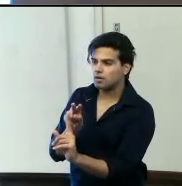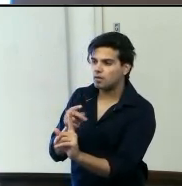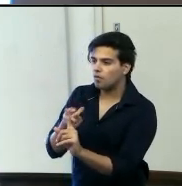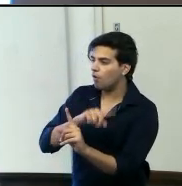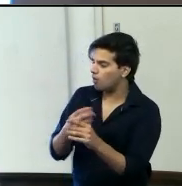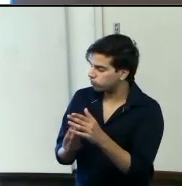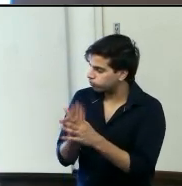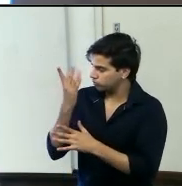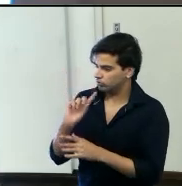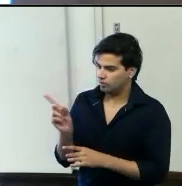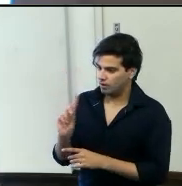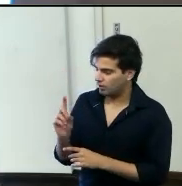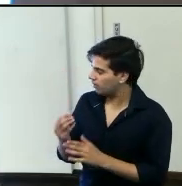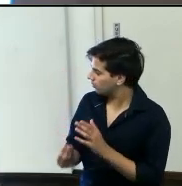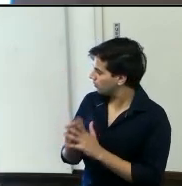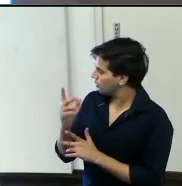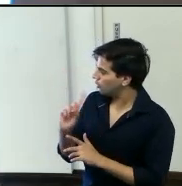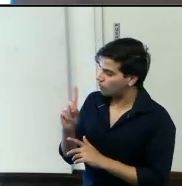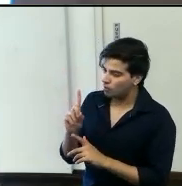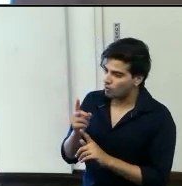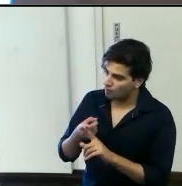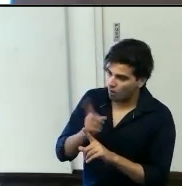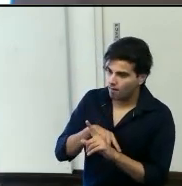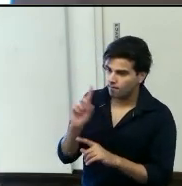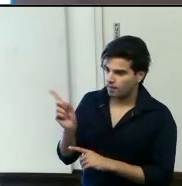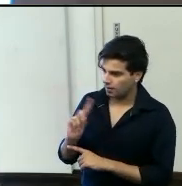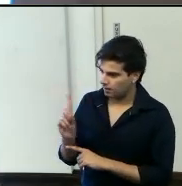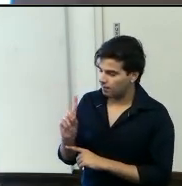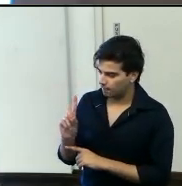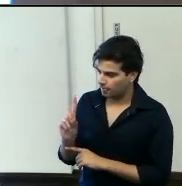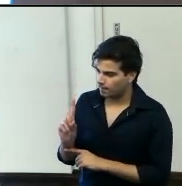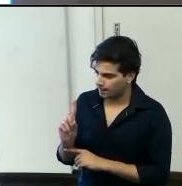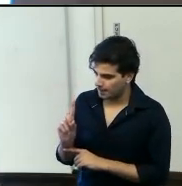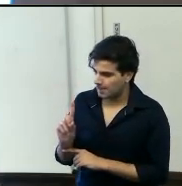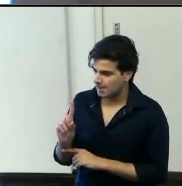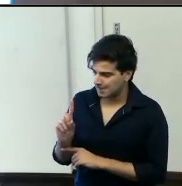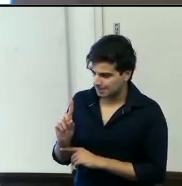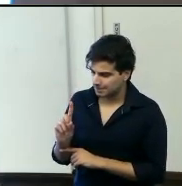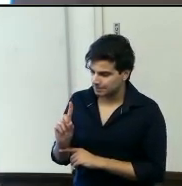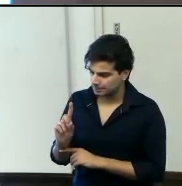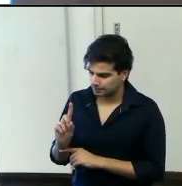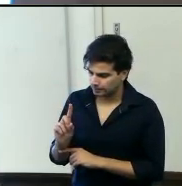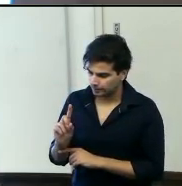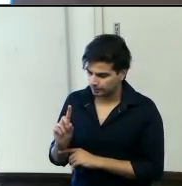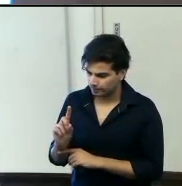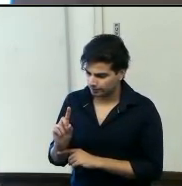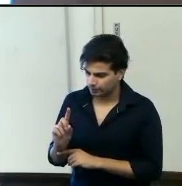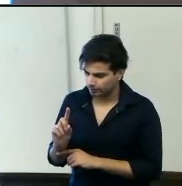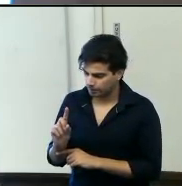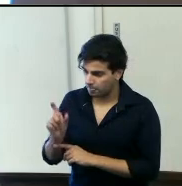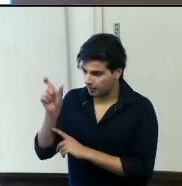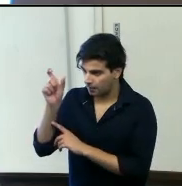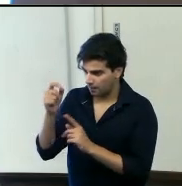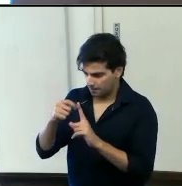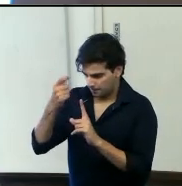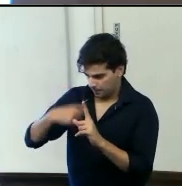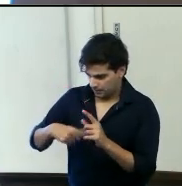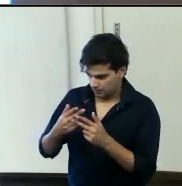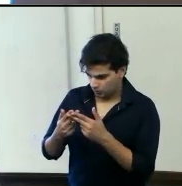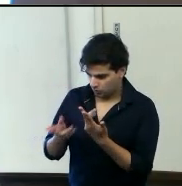from? First thing is, where do they come from? And how do personal stories